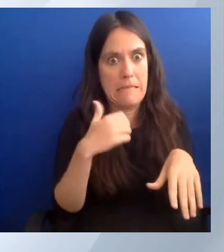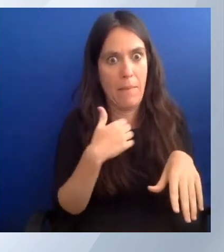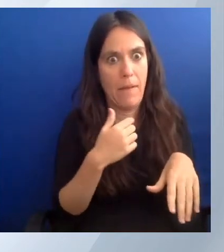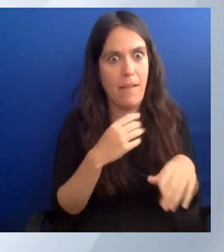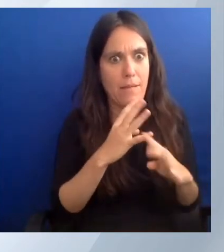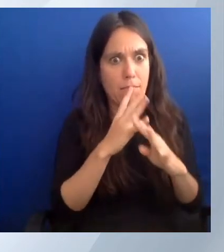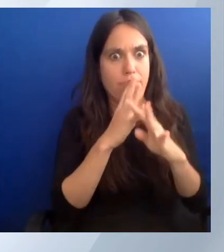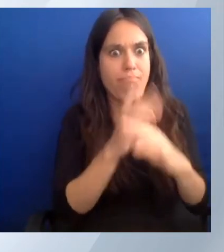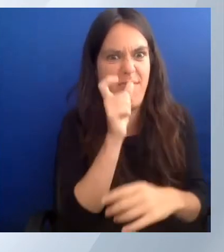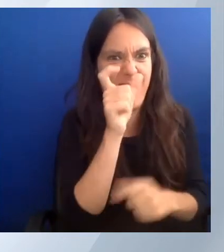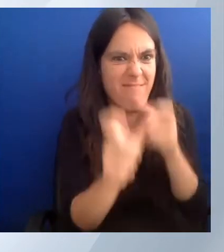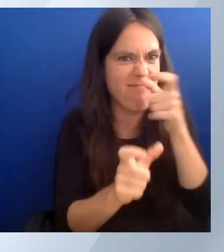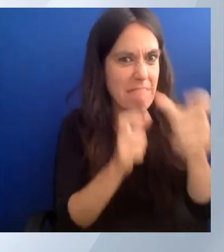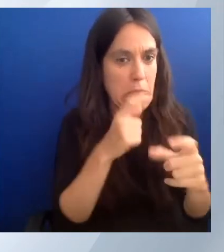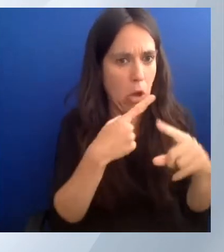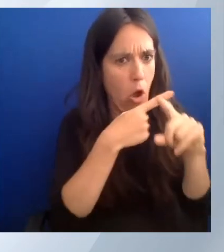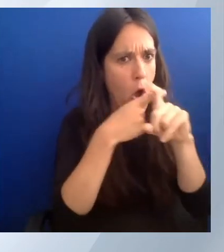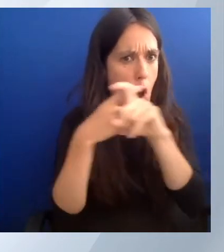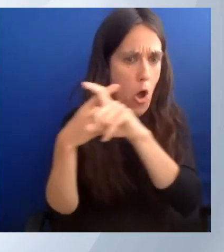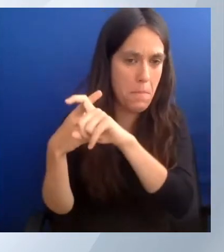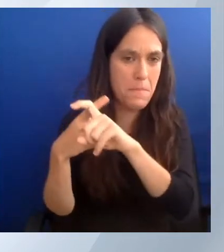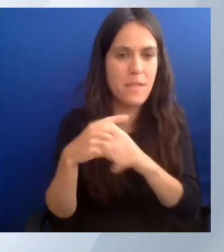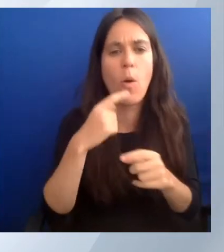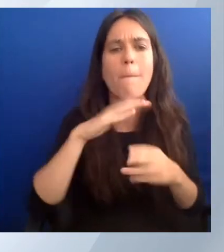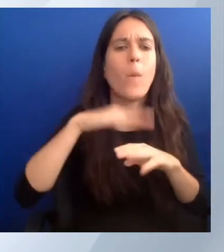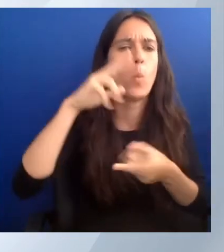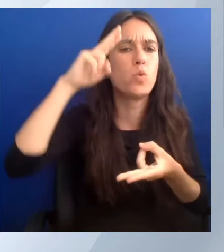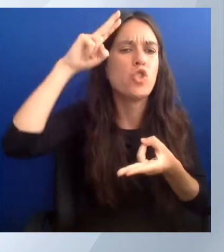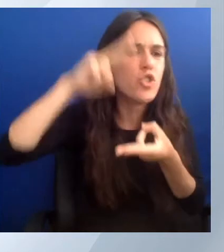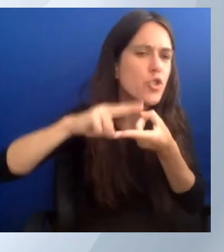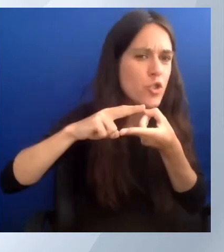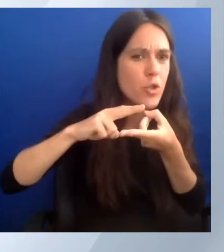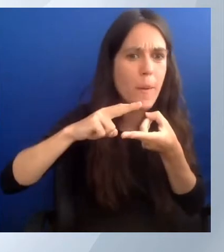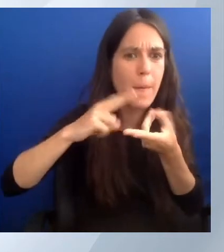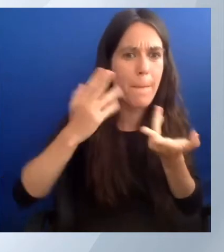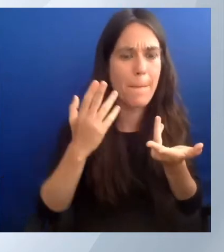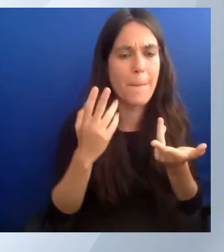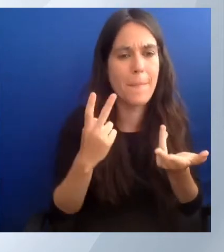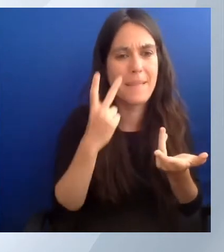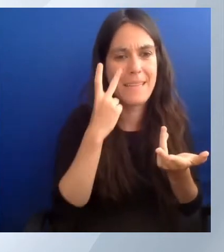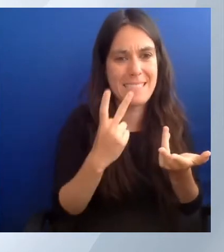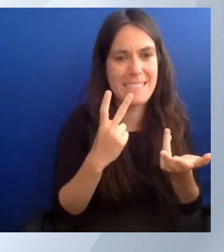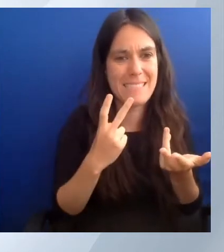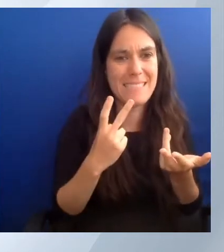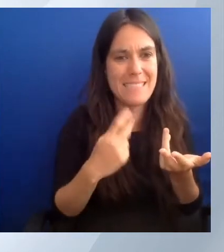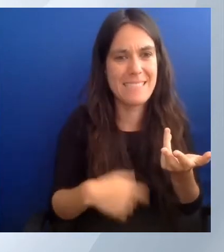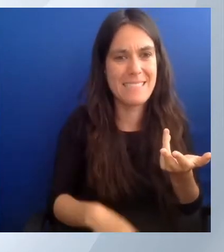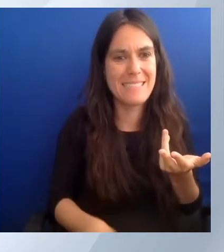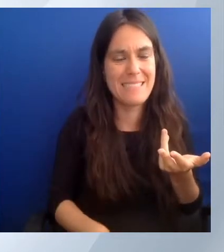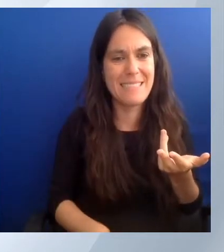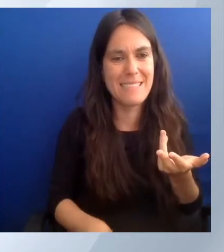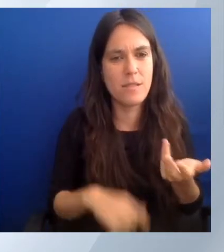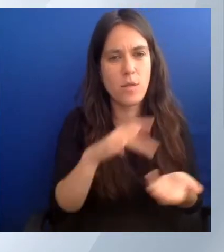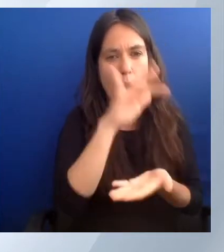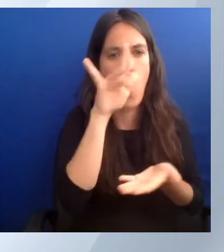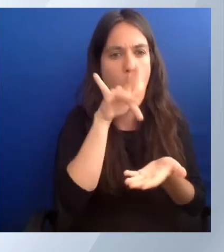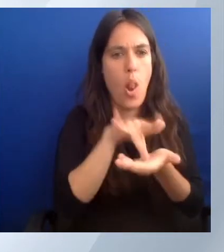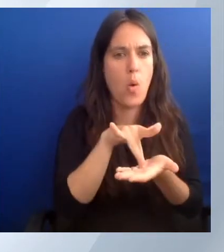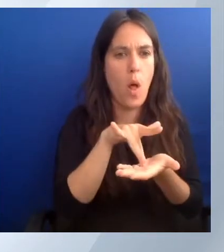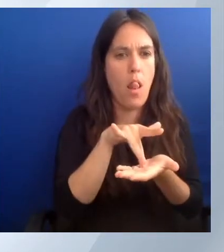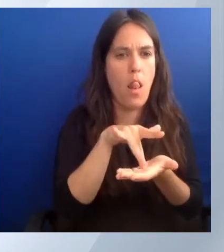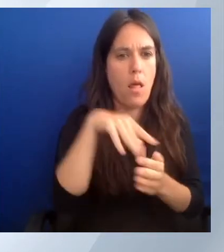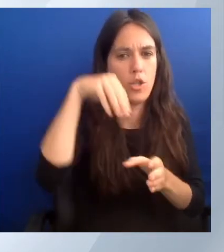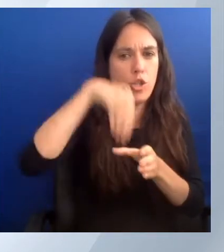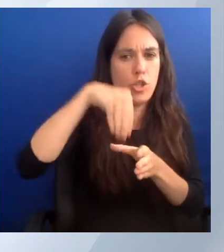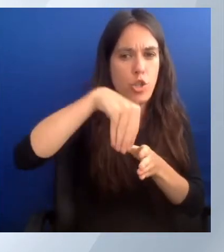things. The cheapest option that you can have is locally redundant storage. and that is data storage which is redundant